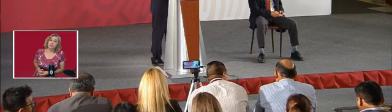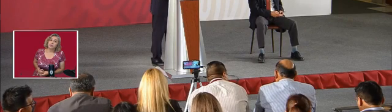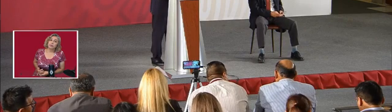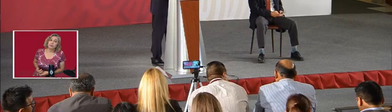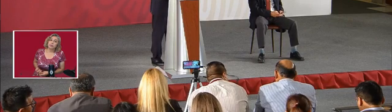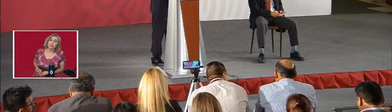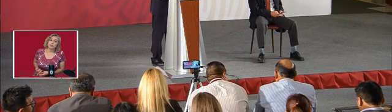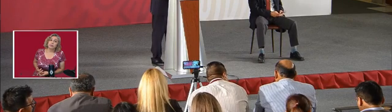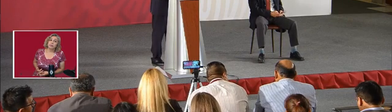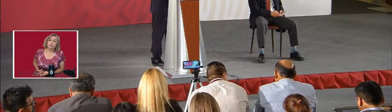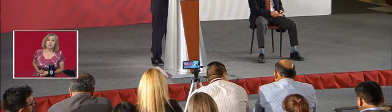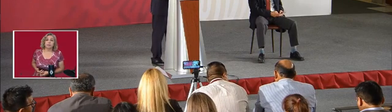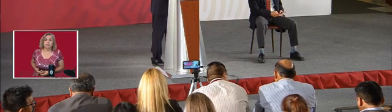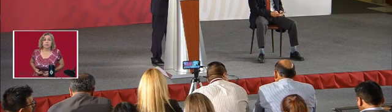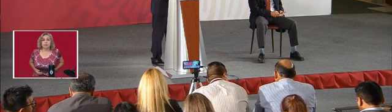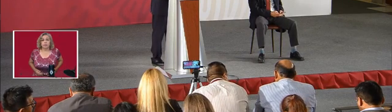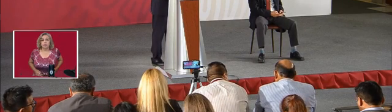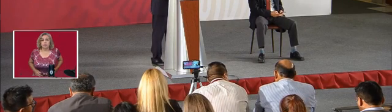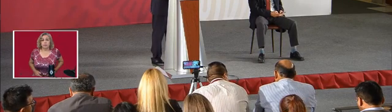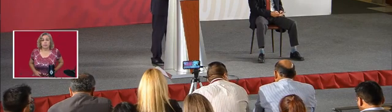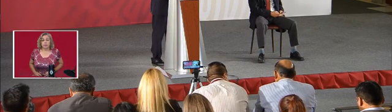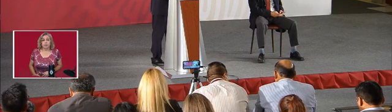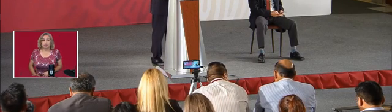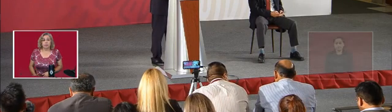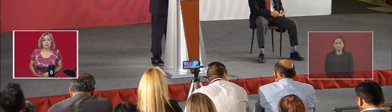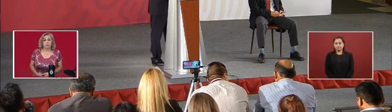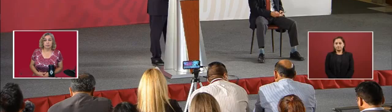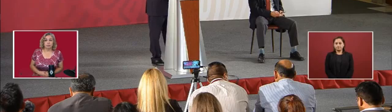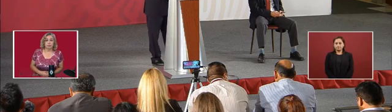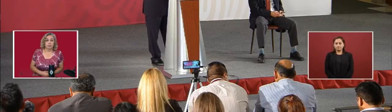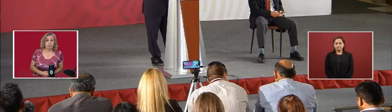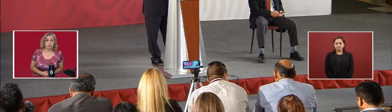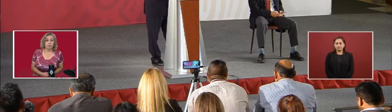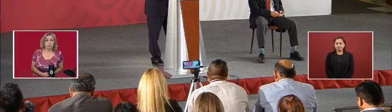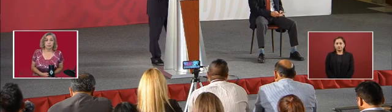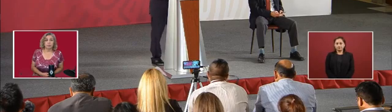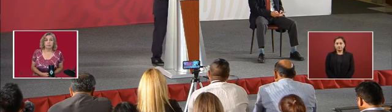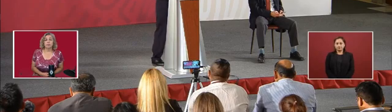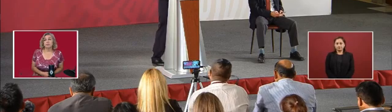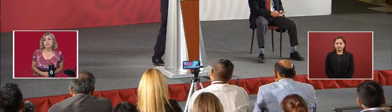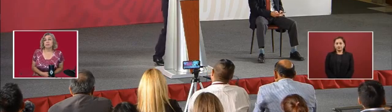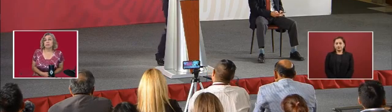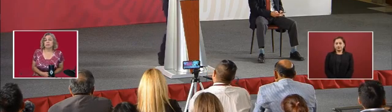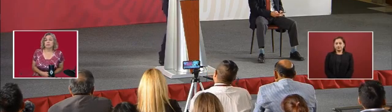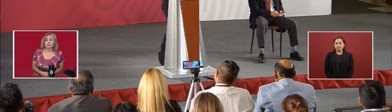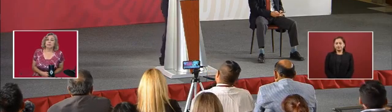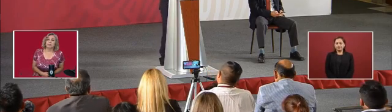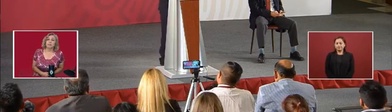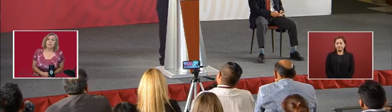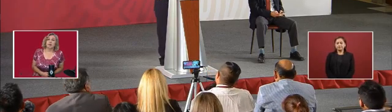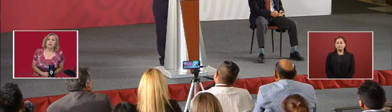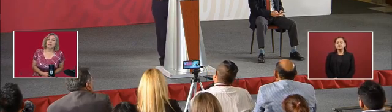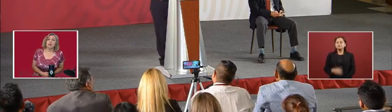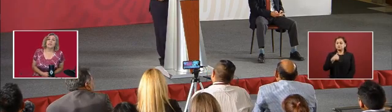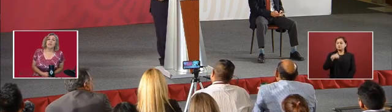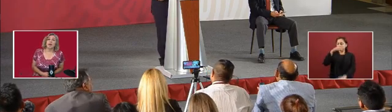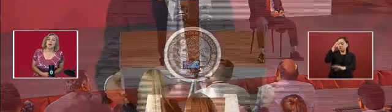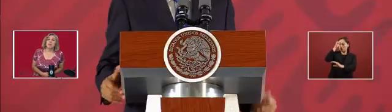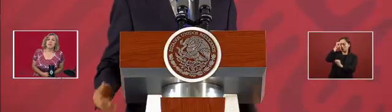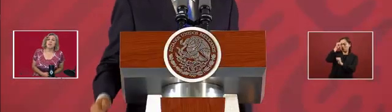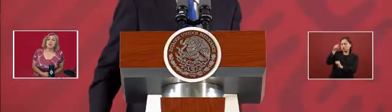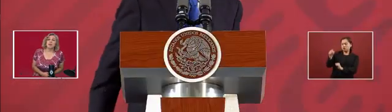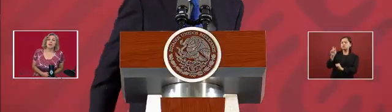the court and human rights, because maybe it's time we need to have them contribute